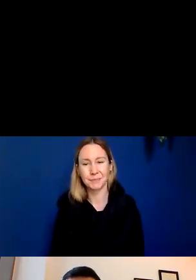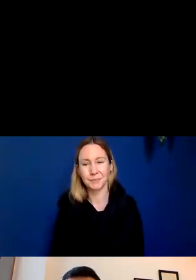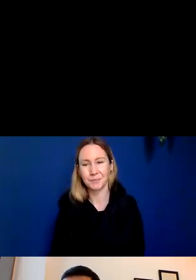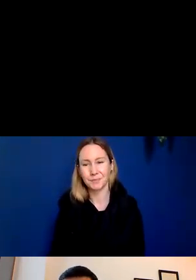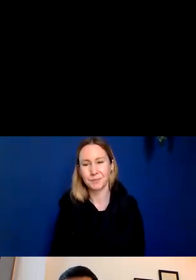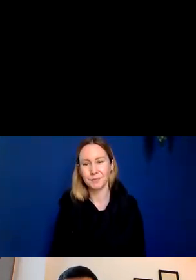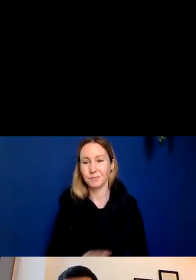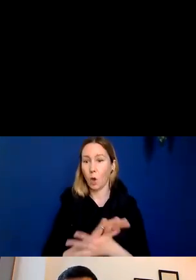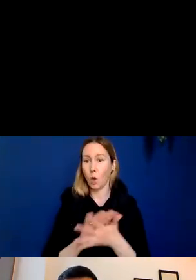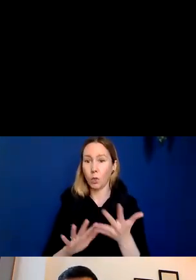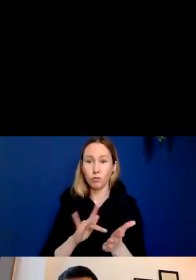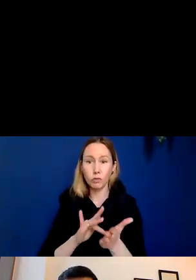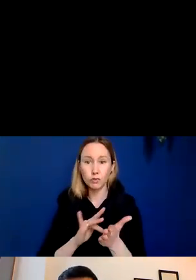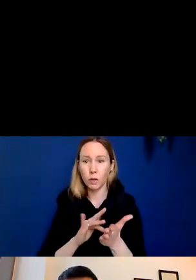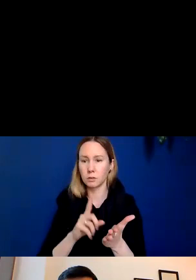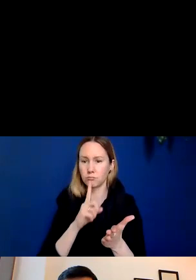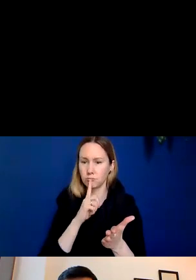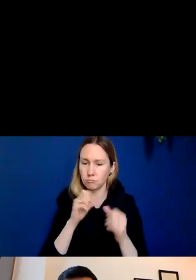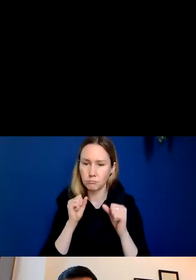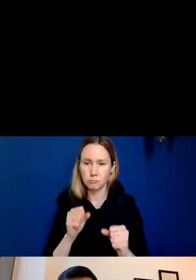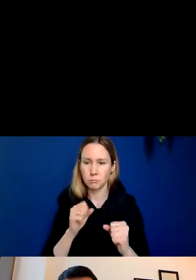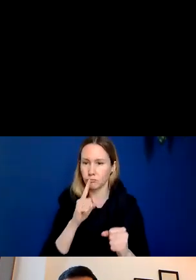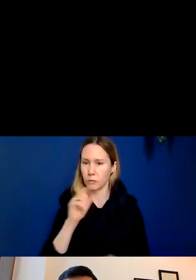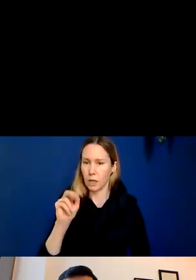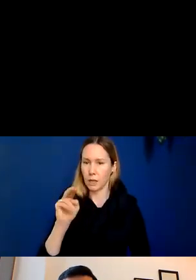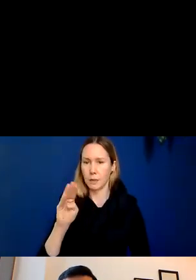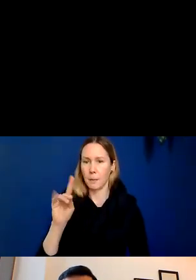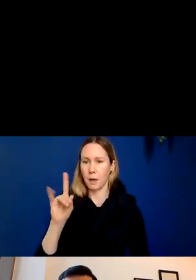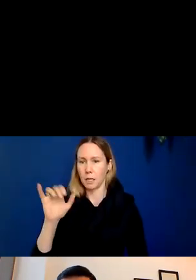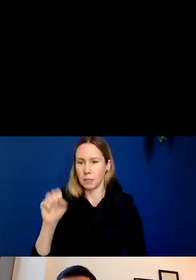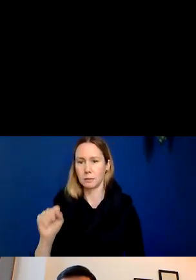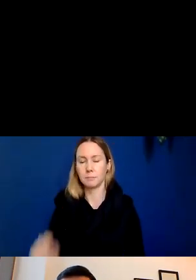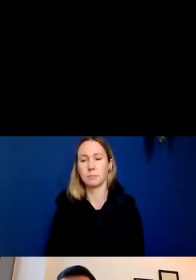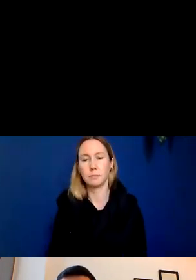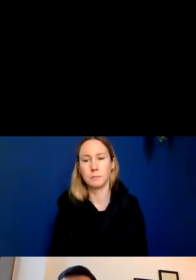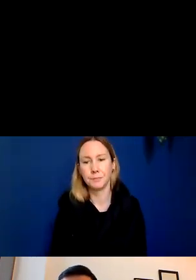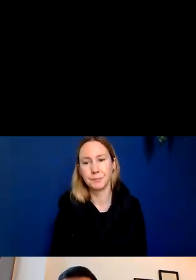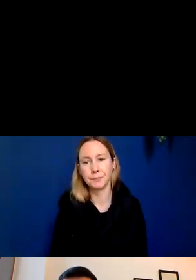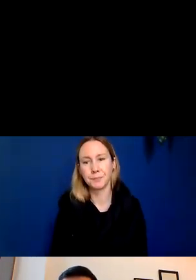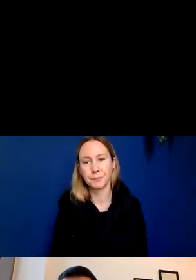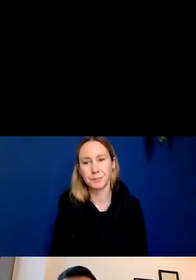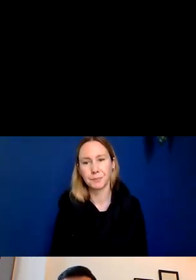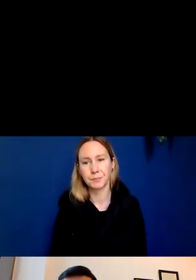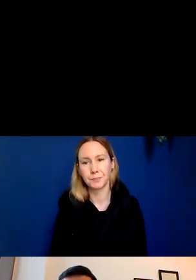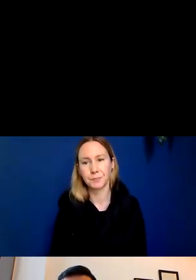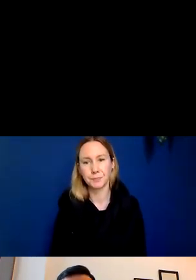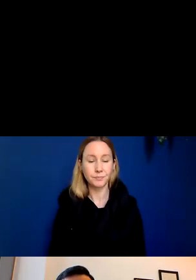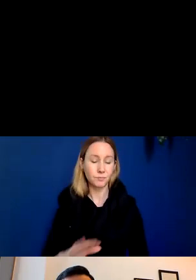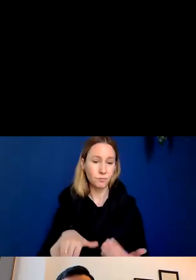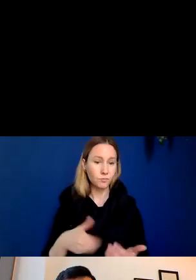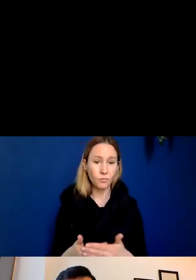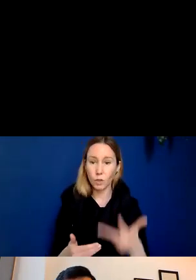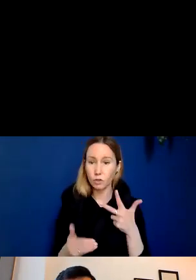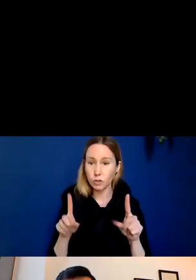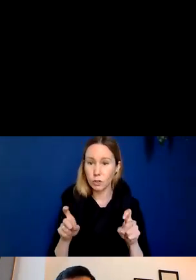these drugs, highly immunogenic antibodies. All 3 trials enrolled patients who really had